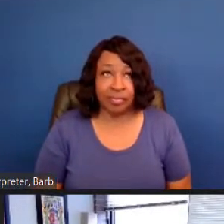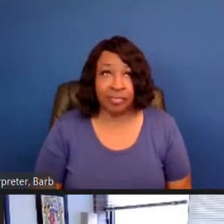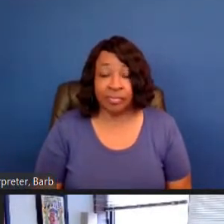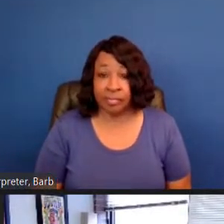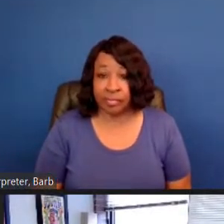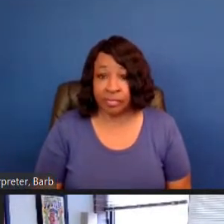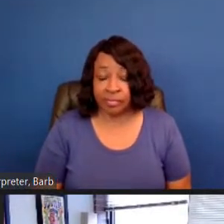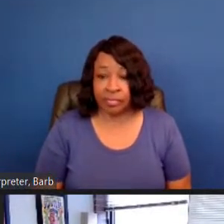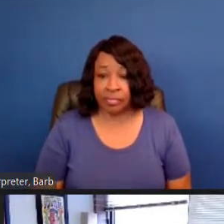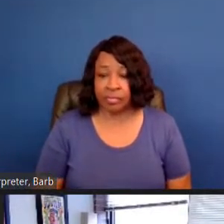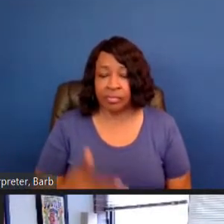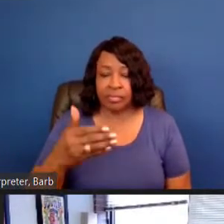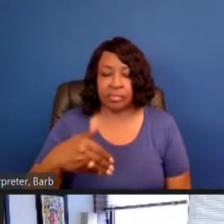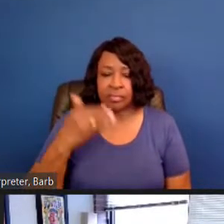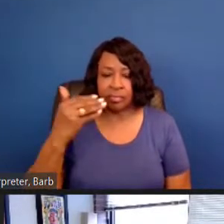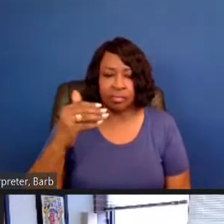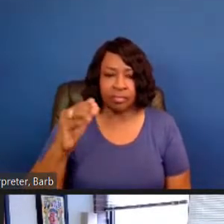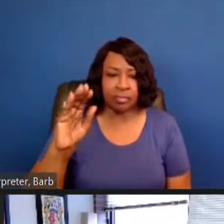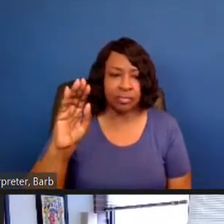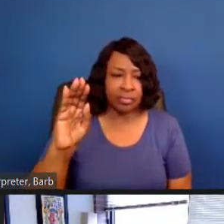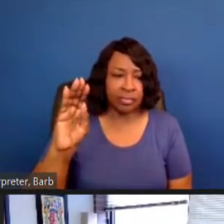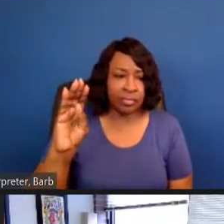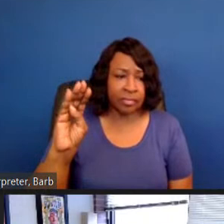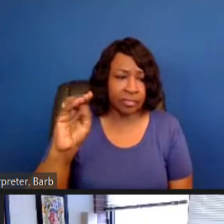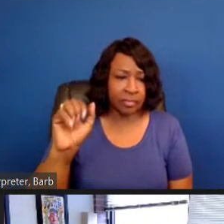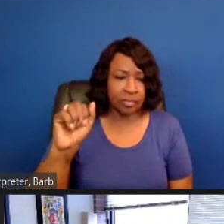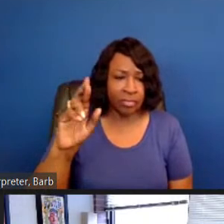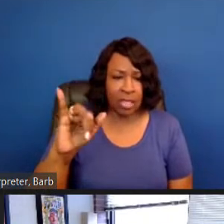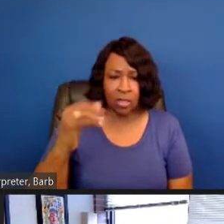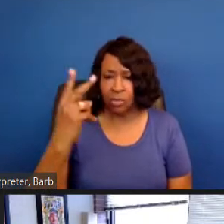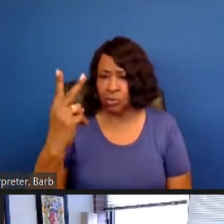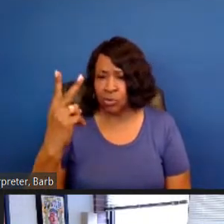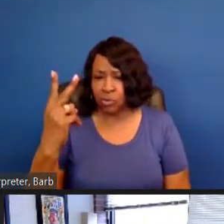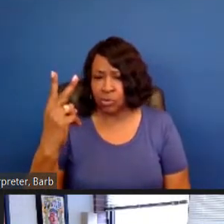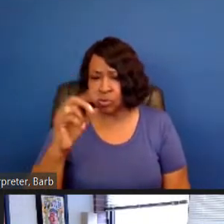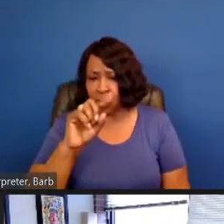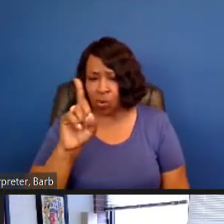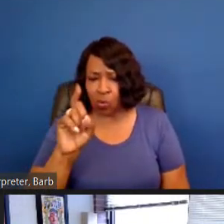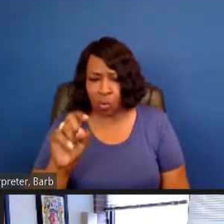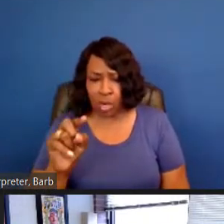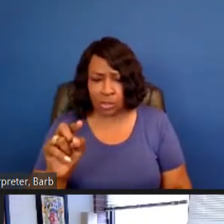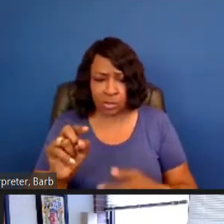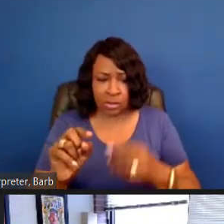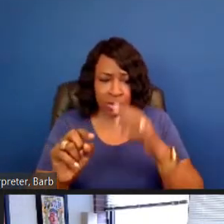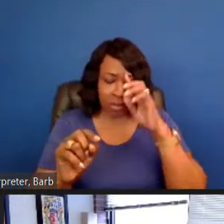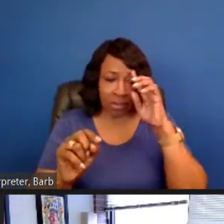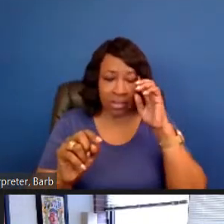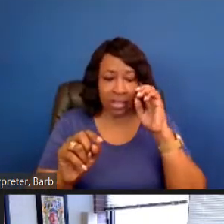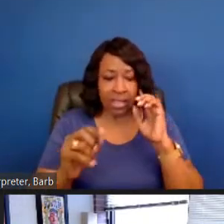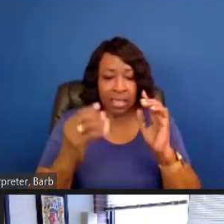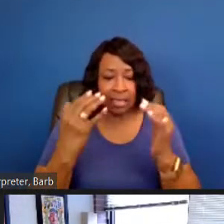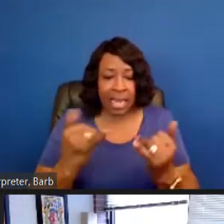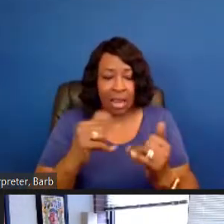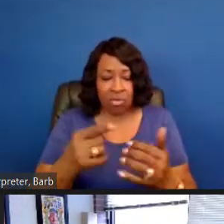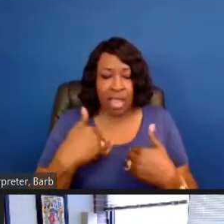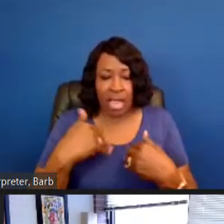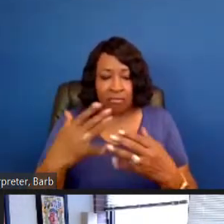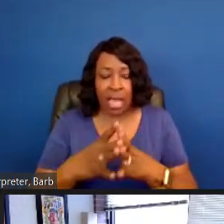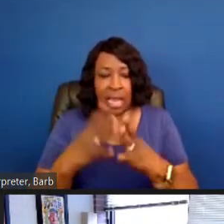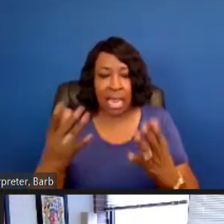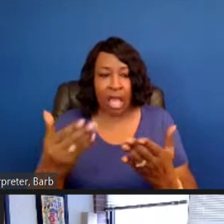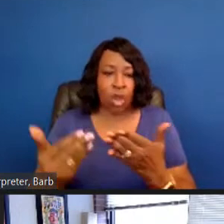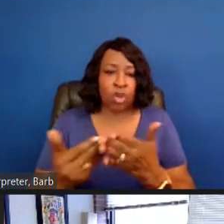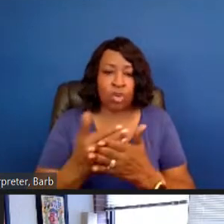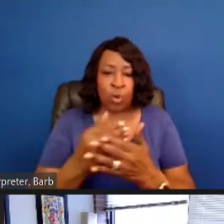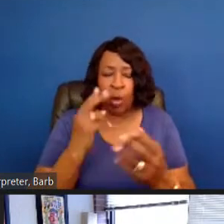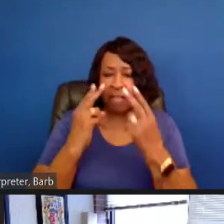This is Mary. I have two quick questions. One is, so now you have a lot of new visual